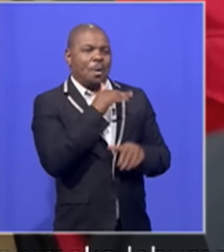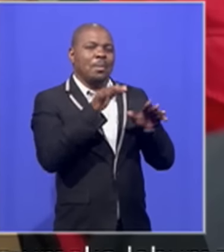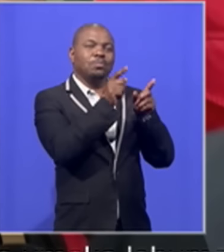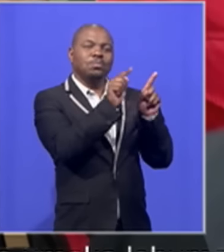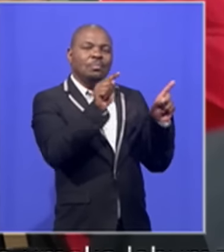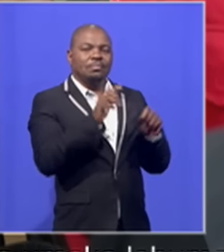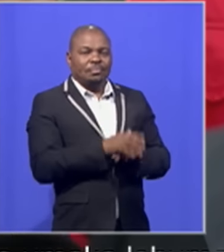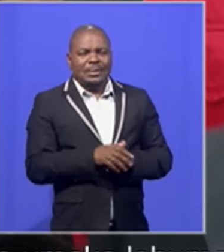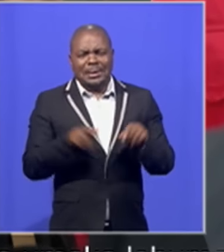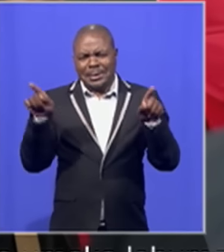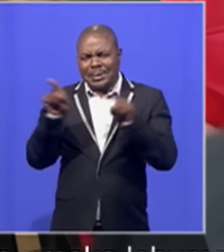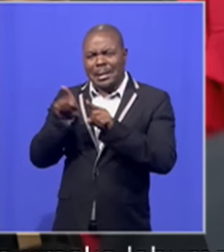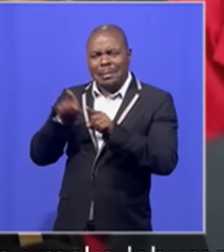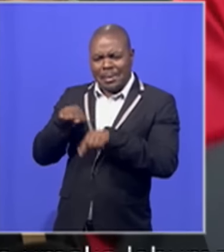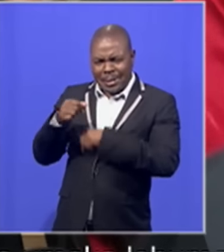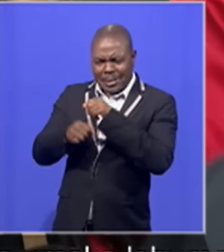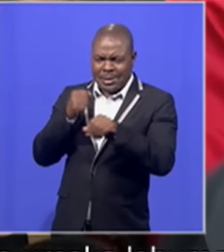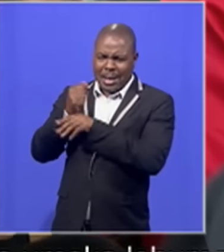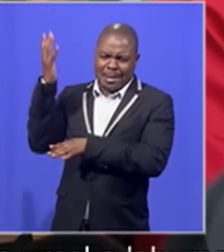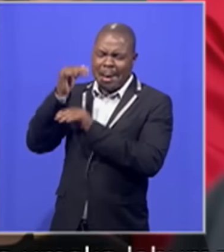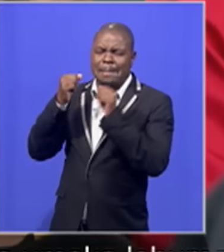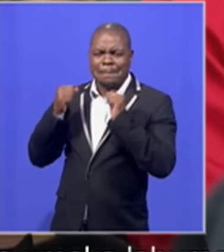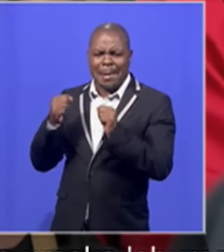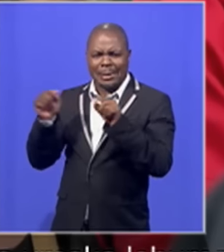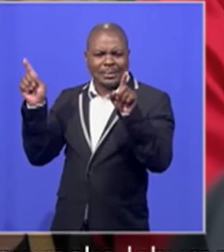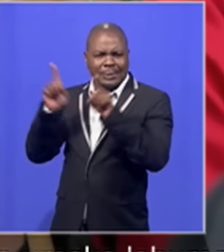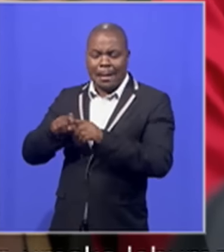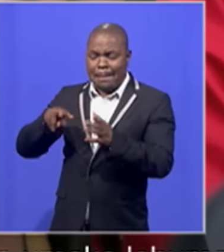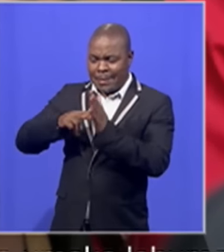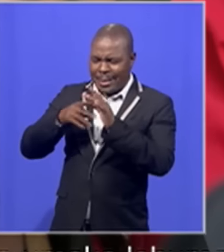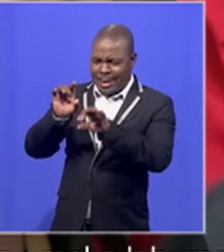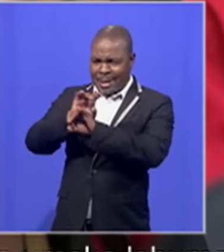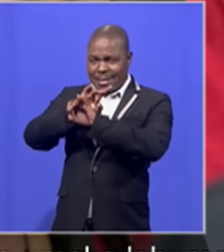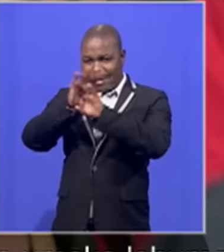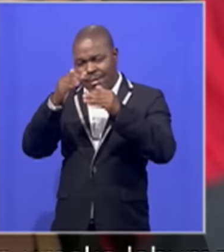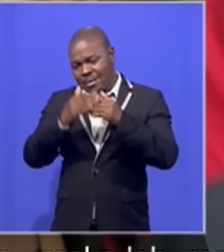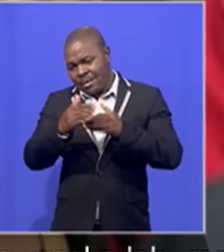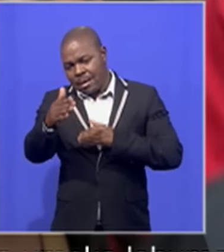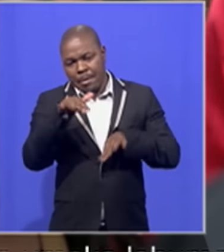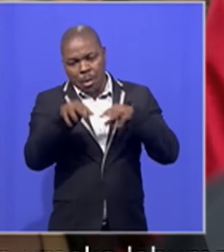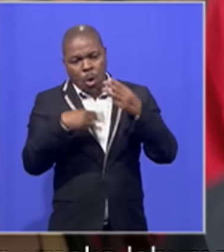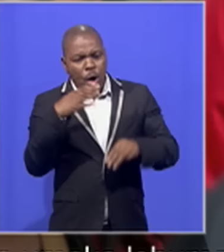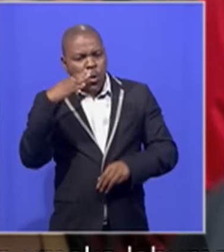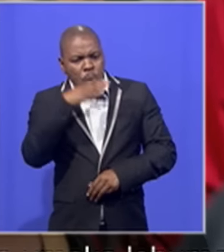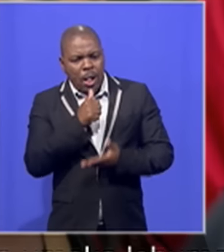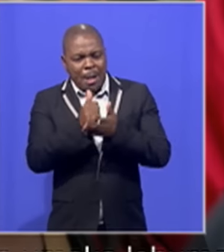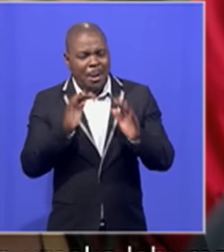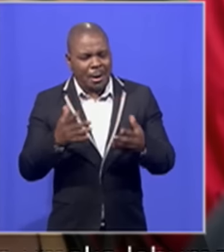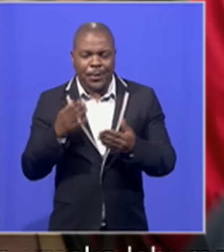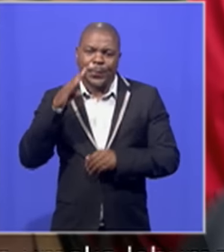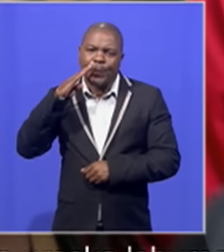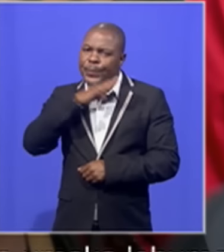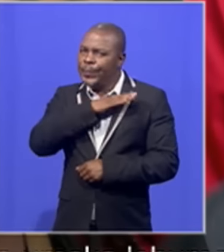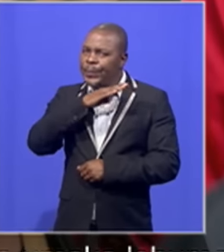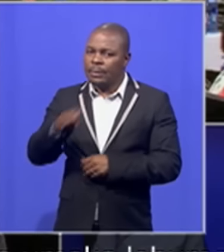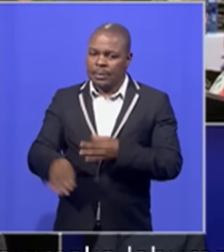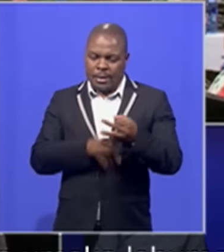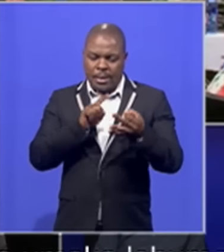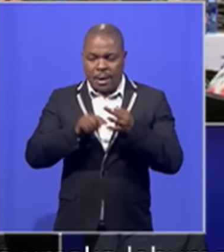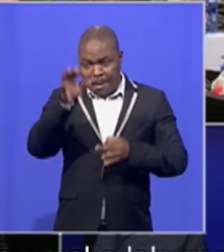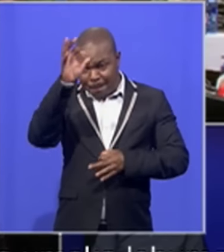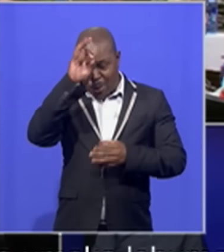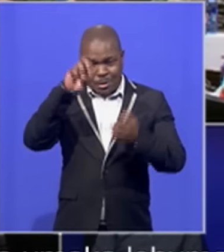repetition of what he said at the beginning of the year. There's no clear plan on how we're going to deal with unemployment, how are we going to deal with